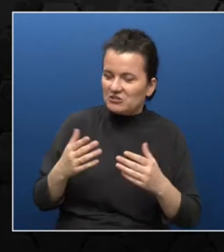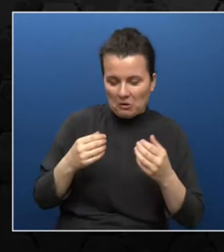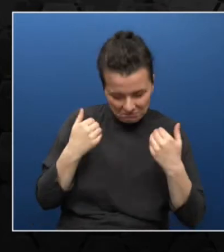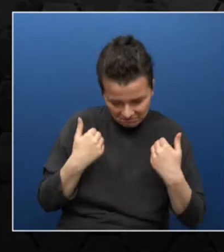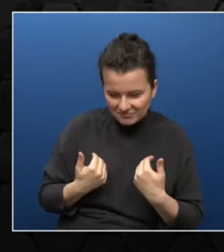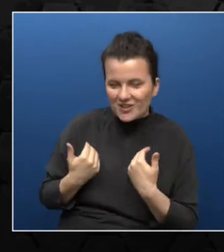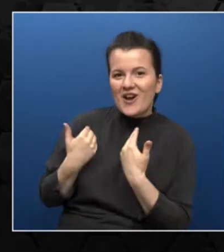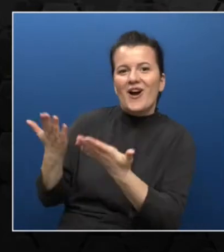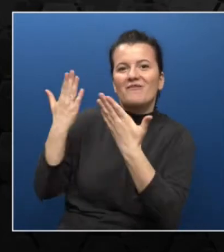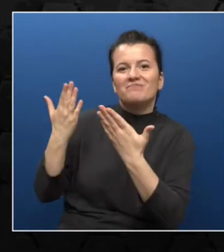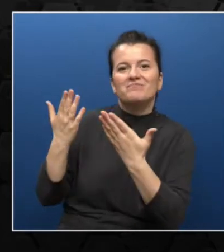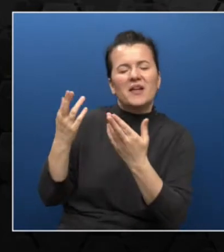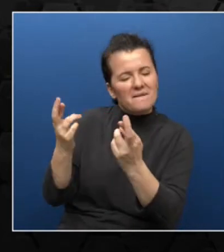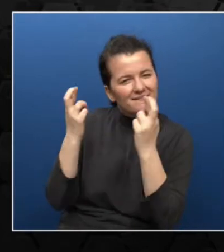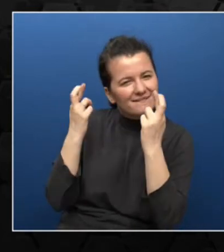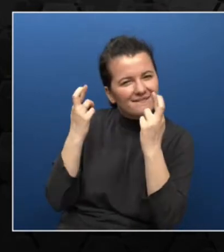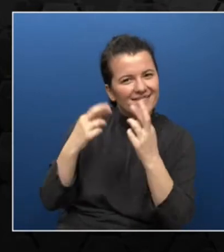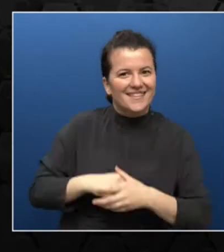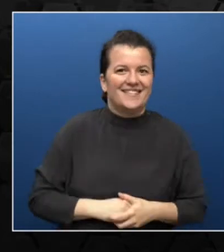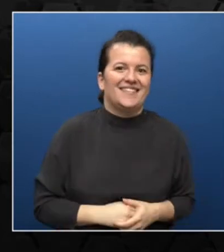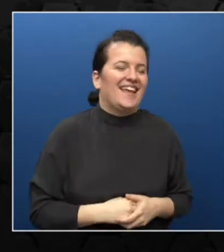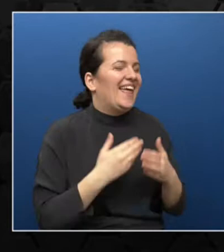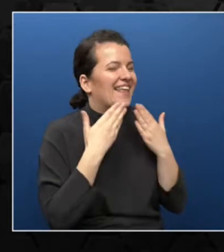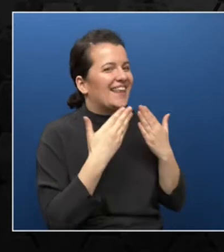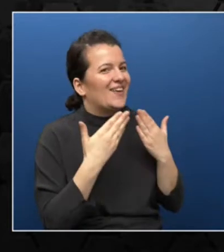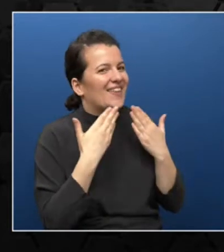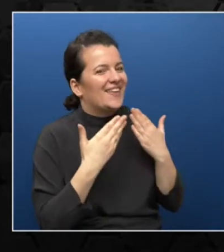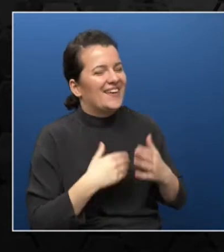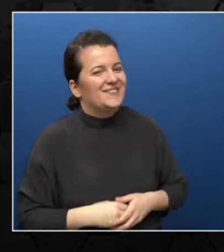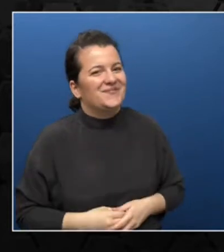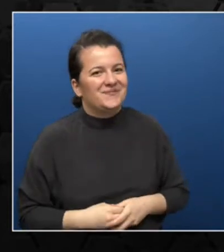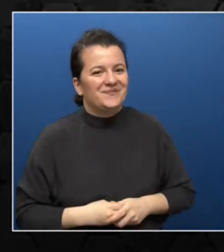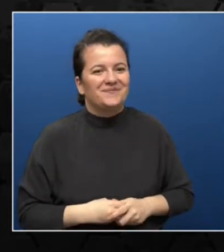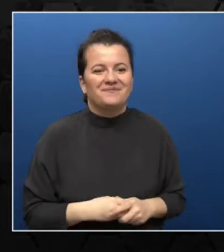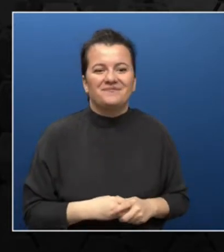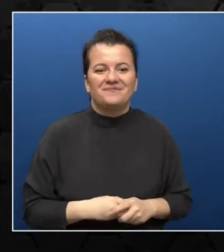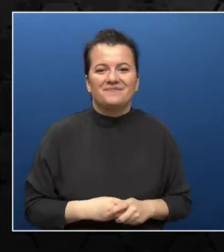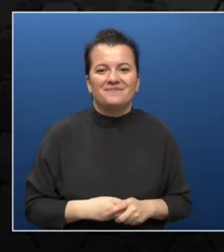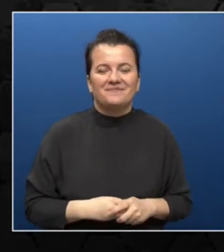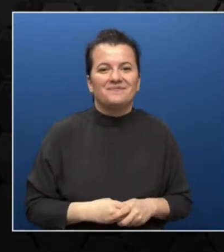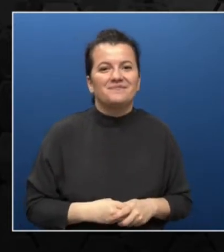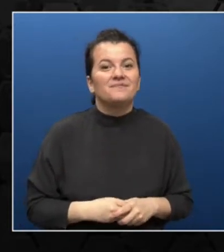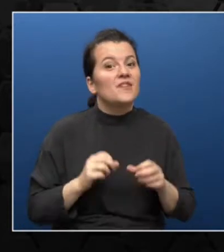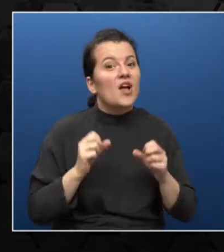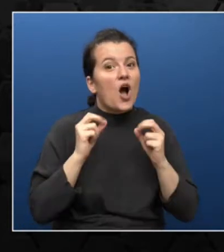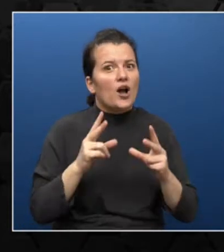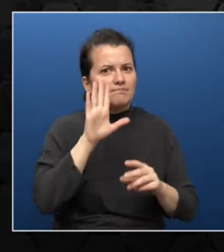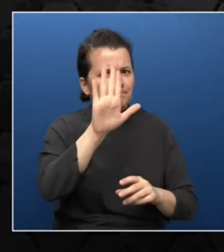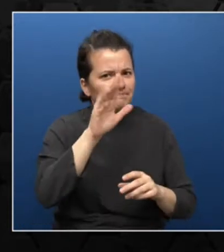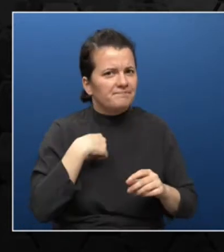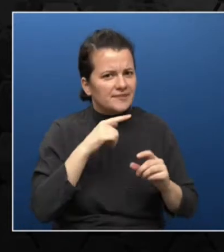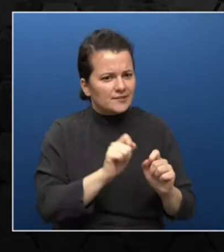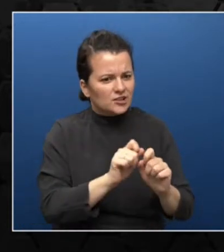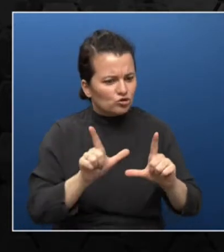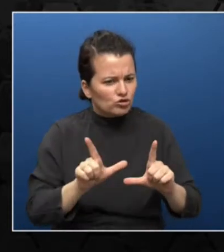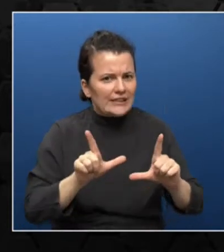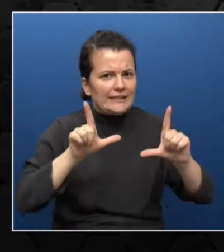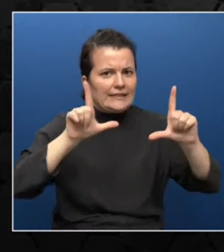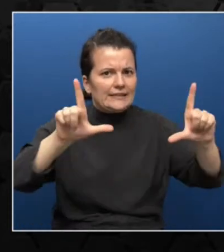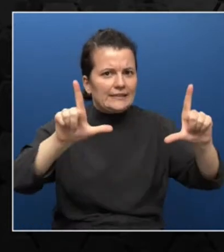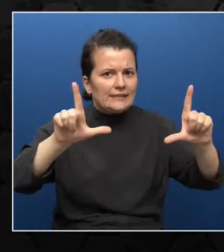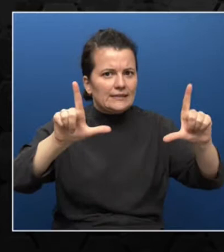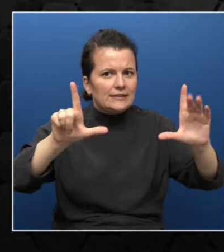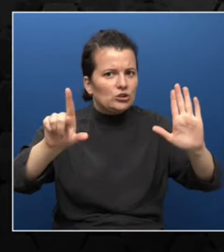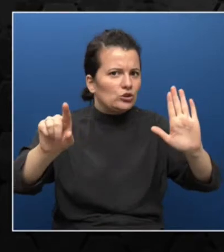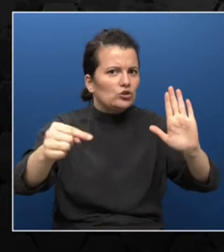luck. Thank you. Thanks a lot. And let me just start by sharing my screen over here real quick.